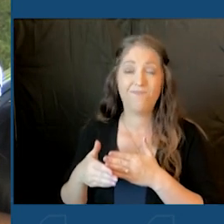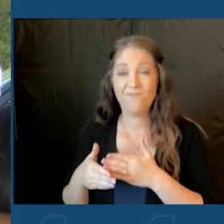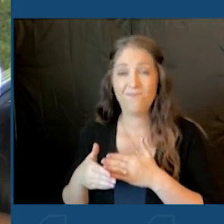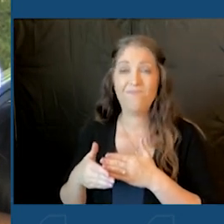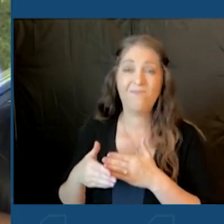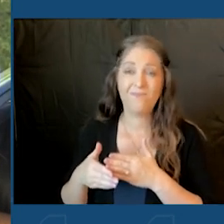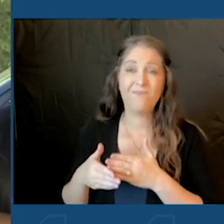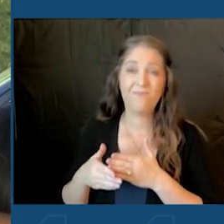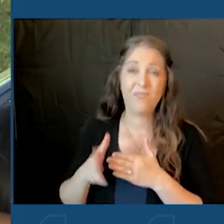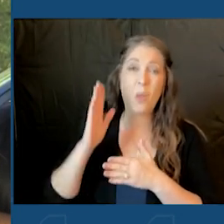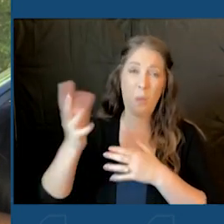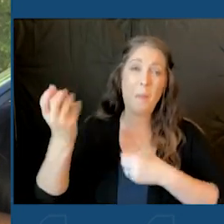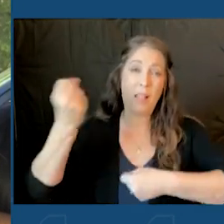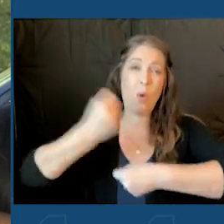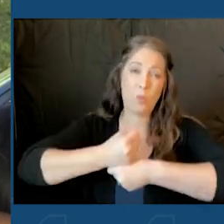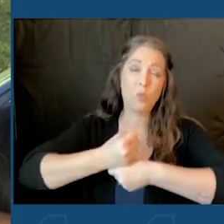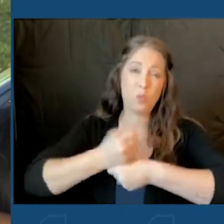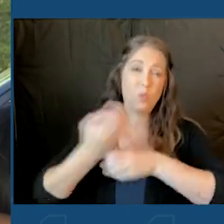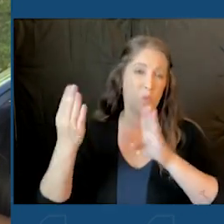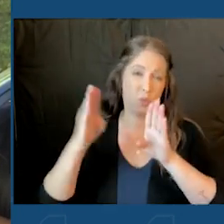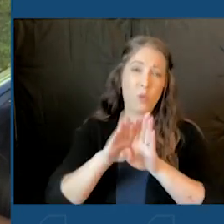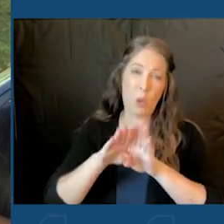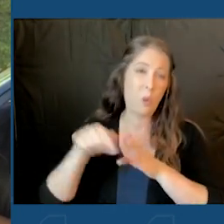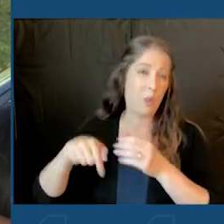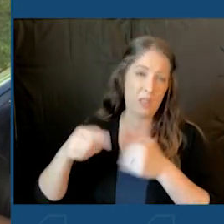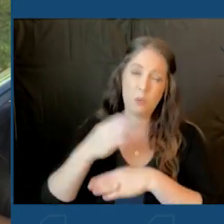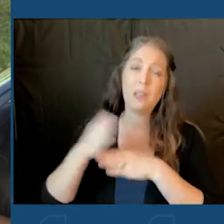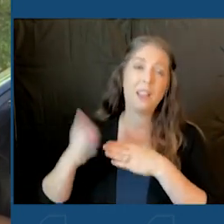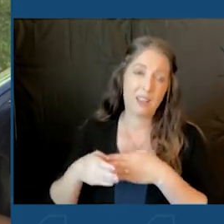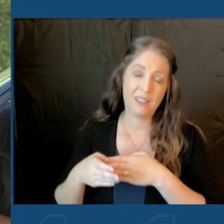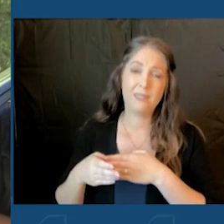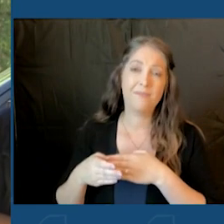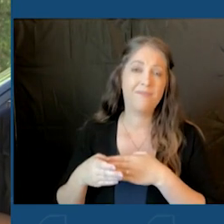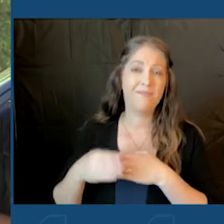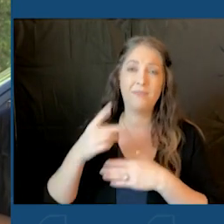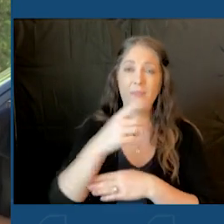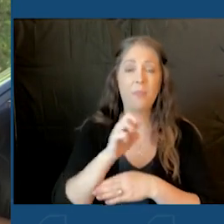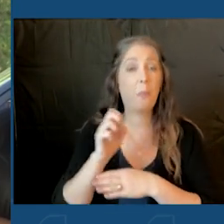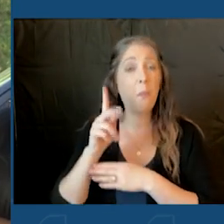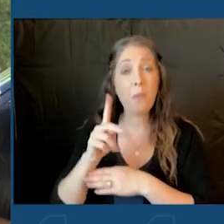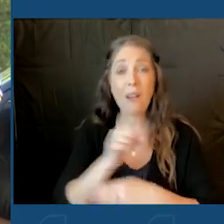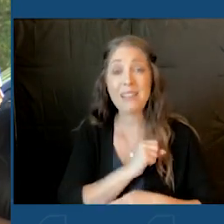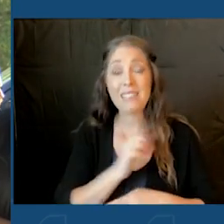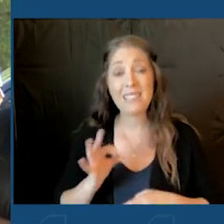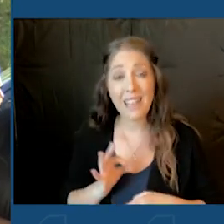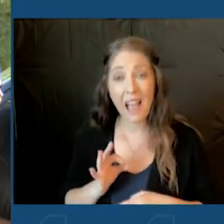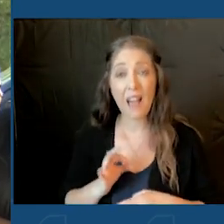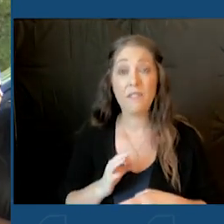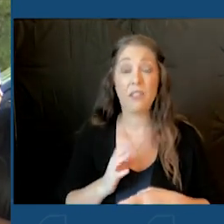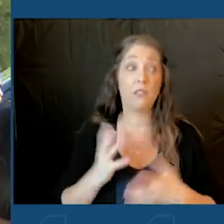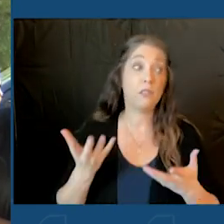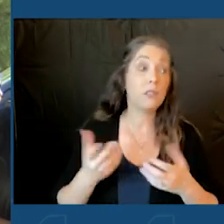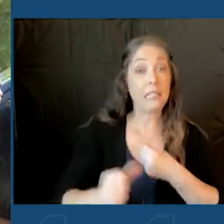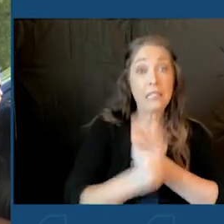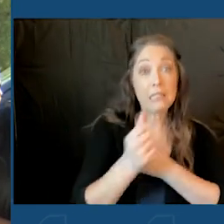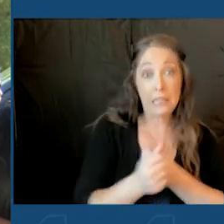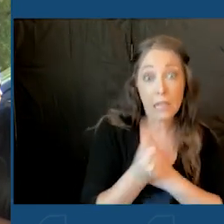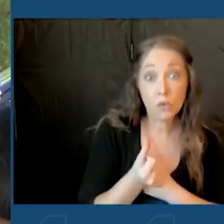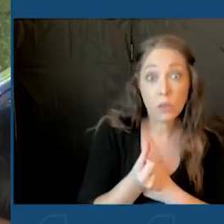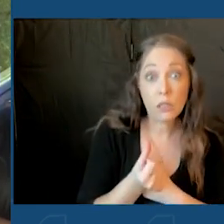the park will be closed to the weekend because our park staff are not only to the dangerous conditions up there, we